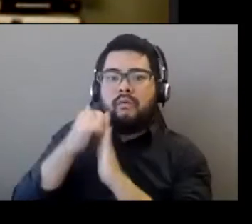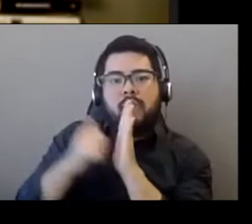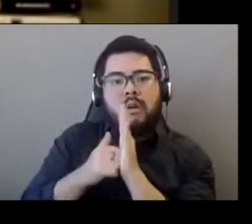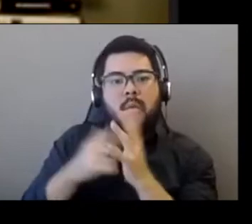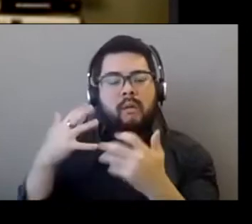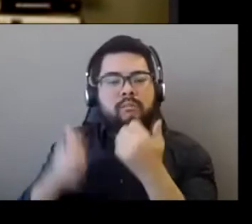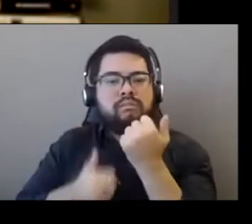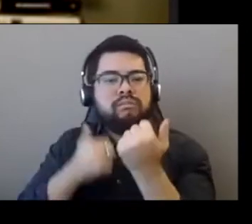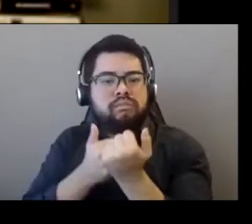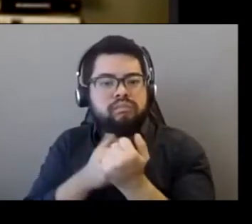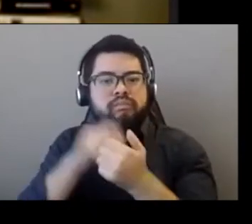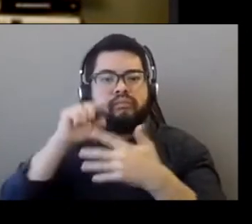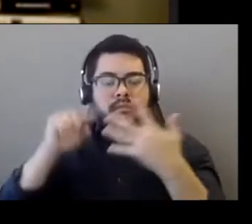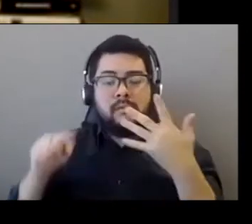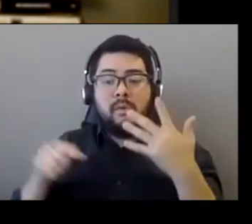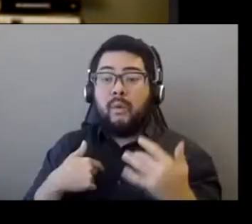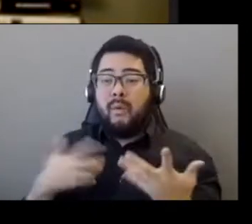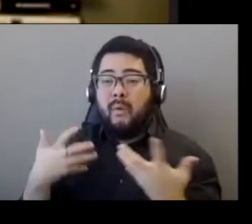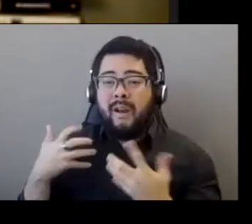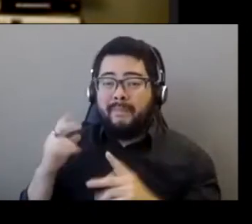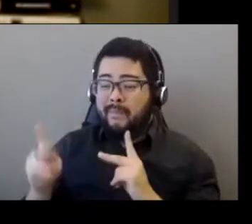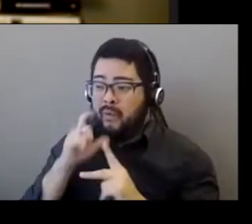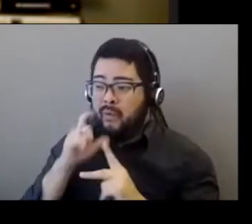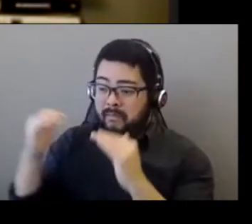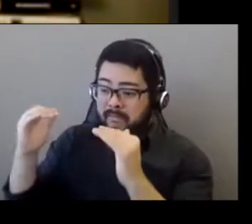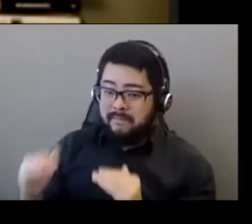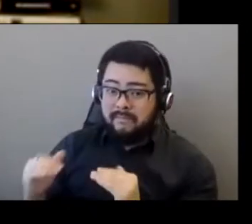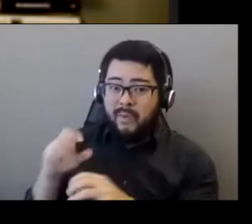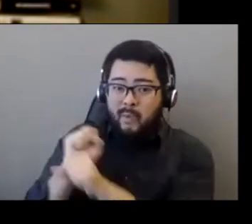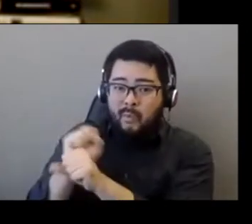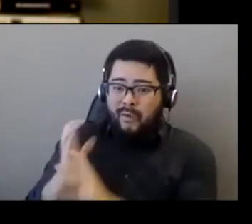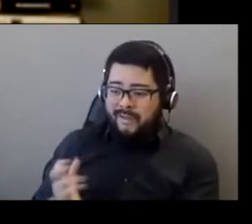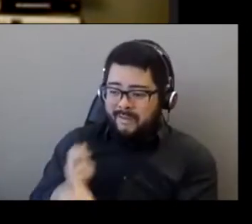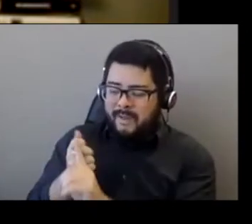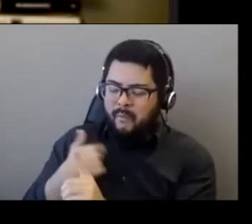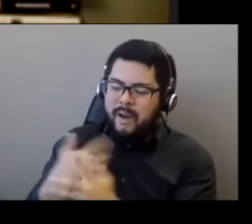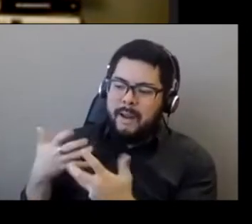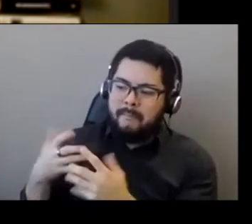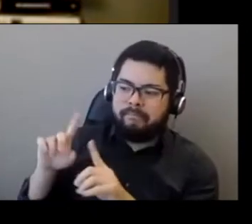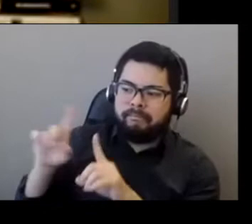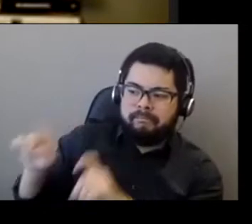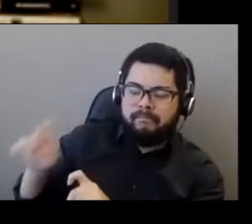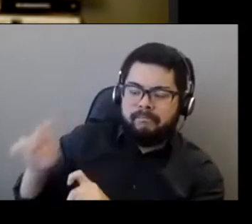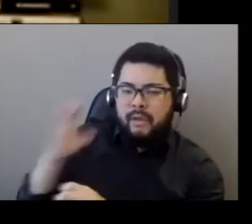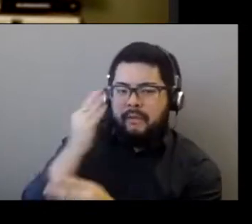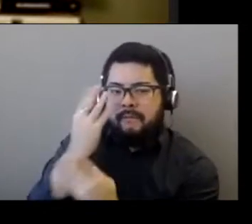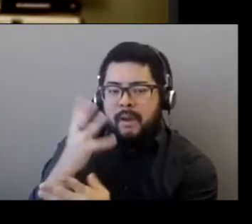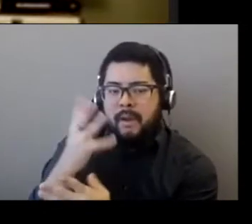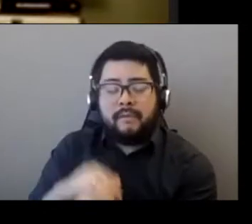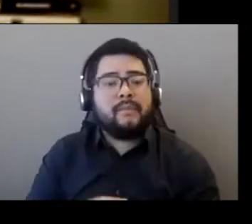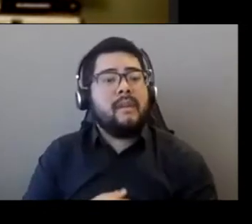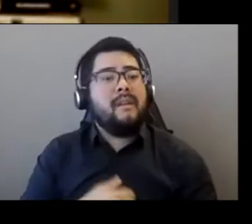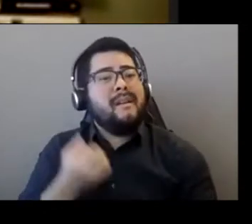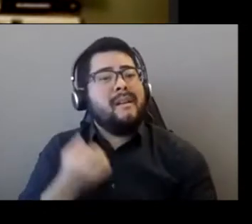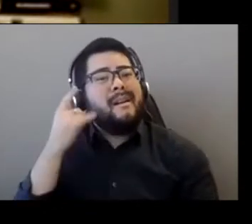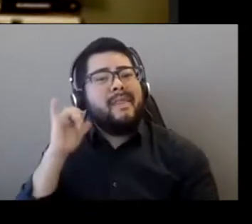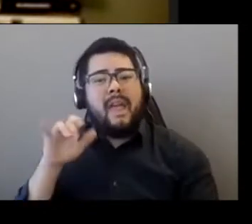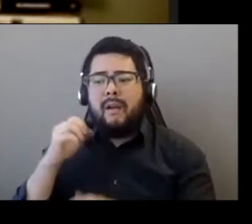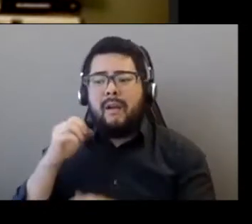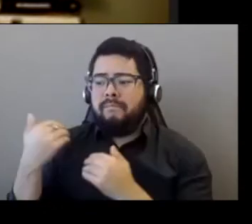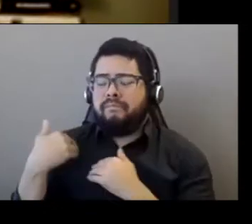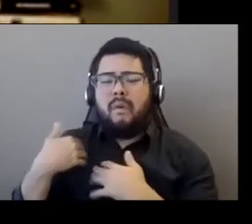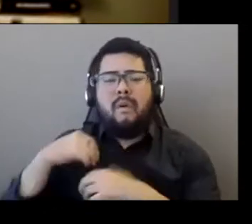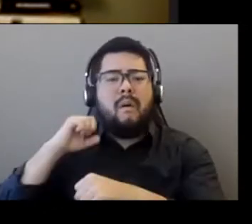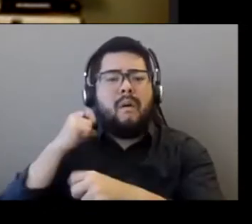to build knowledge from the perspective of workers. It's a very difficult job because you're talking to lots of people spread